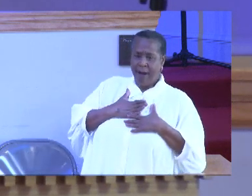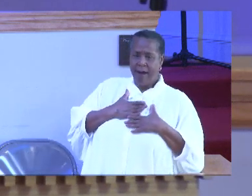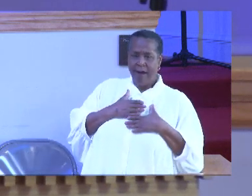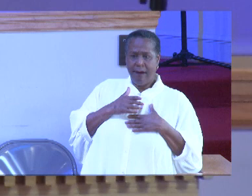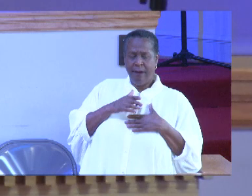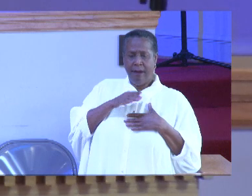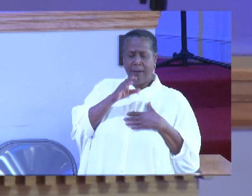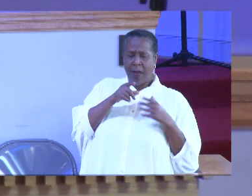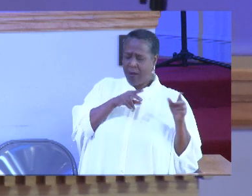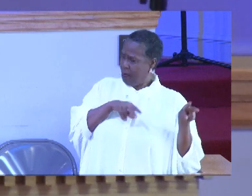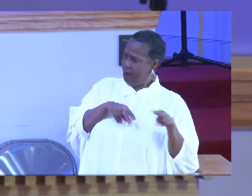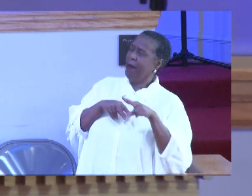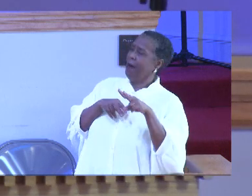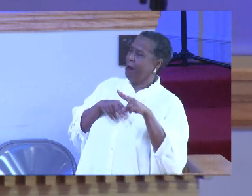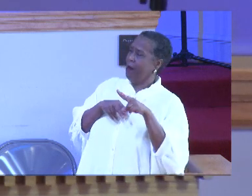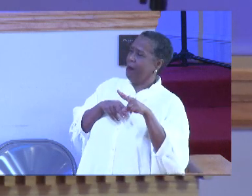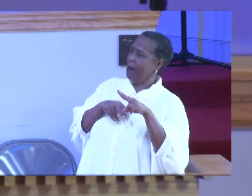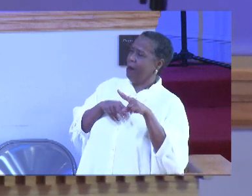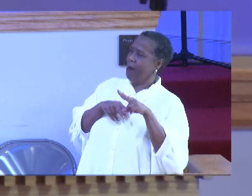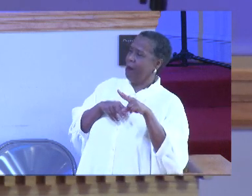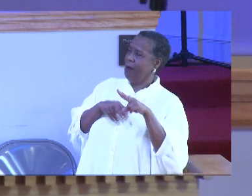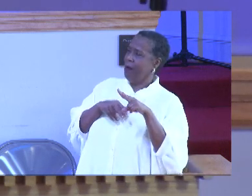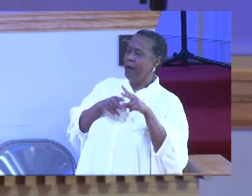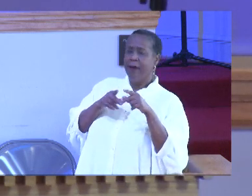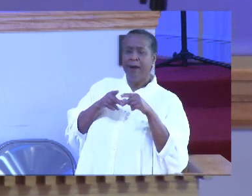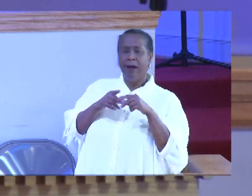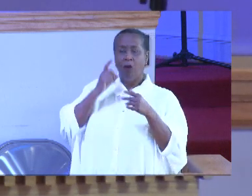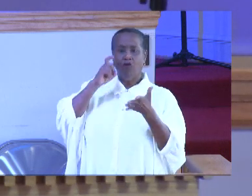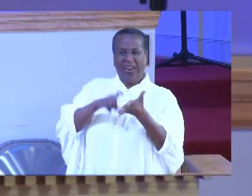redirection, and then there's a ruling.